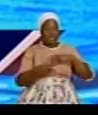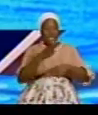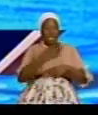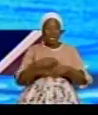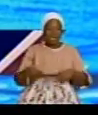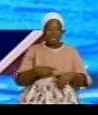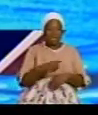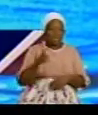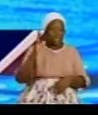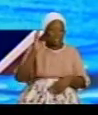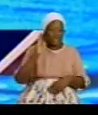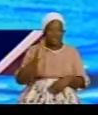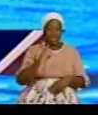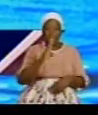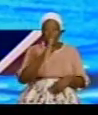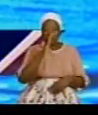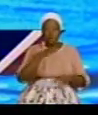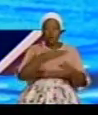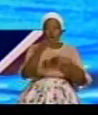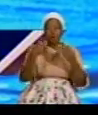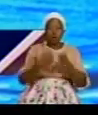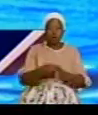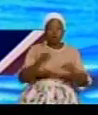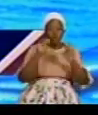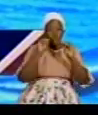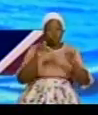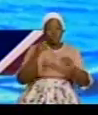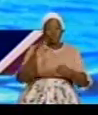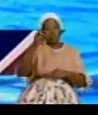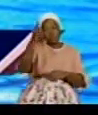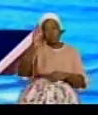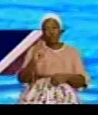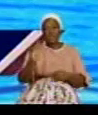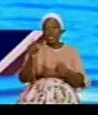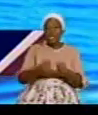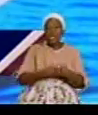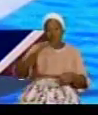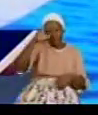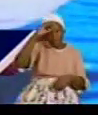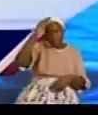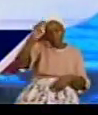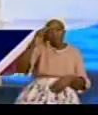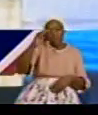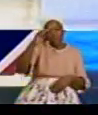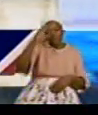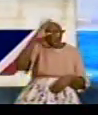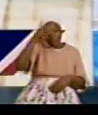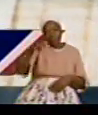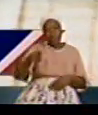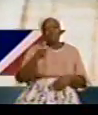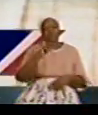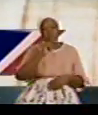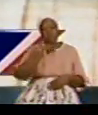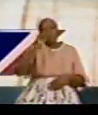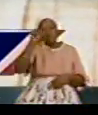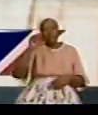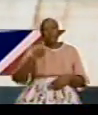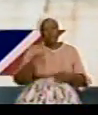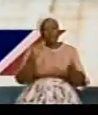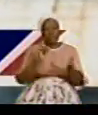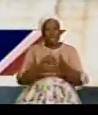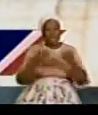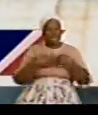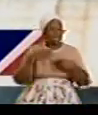be all taught of God. Every man, therefore, that has